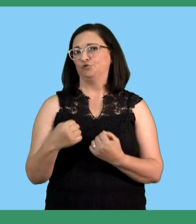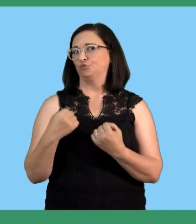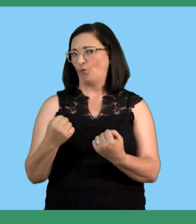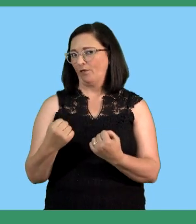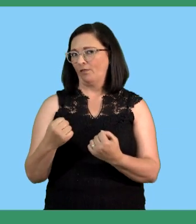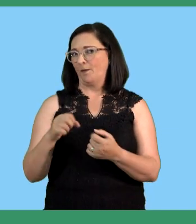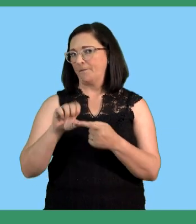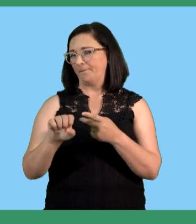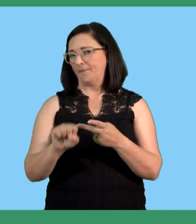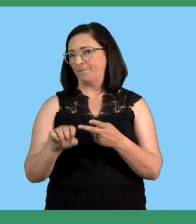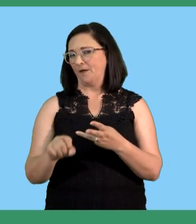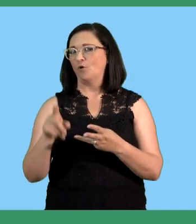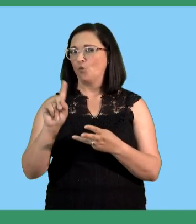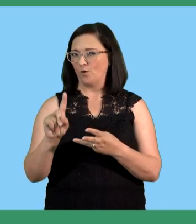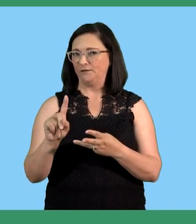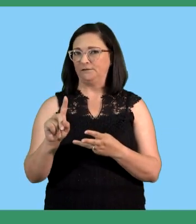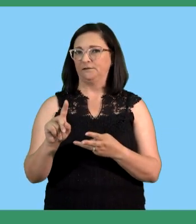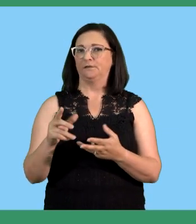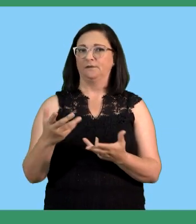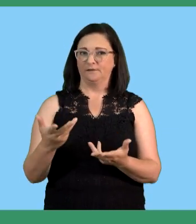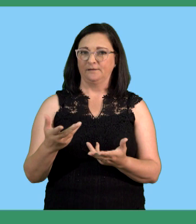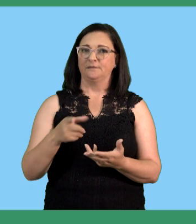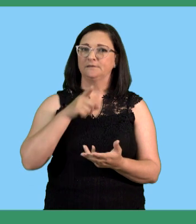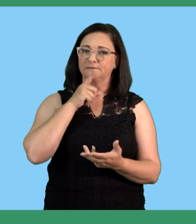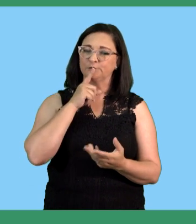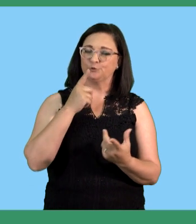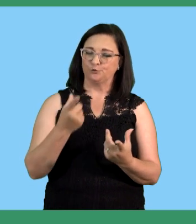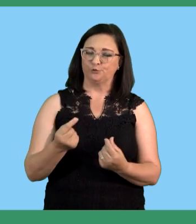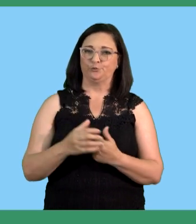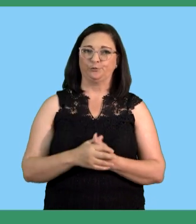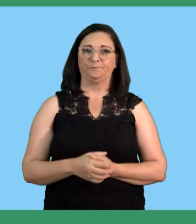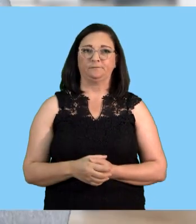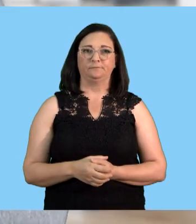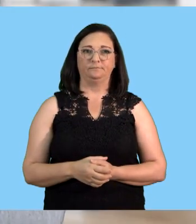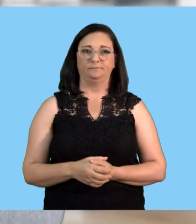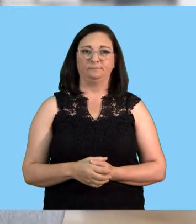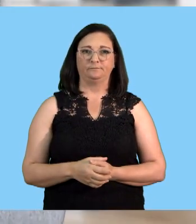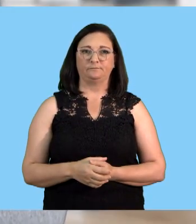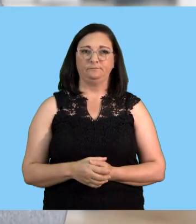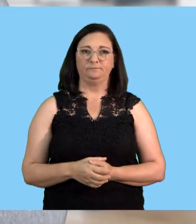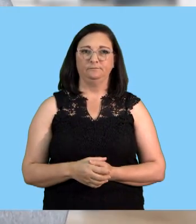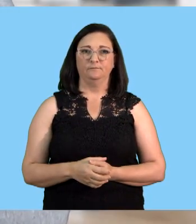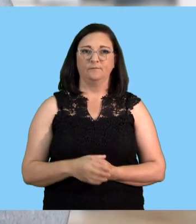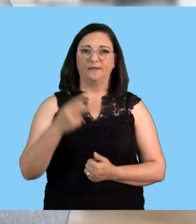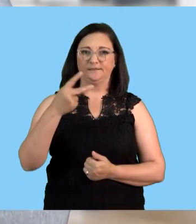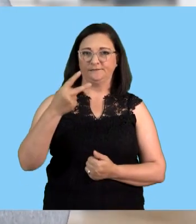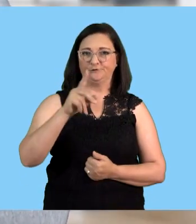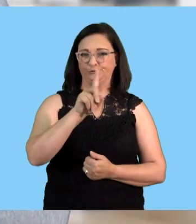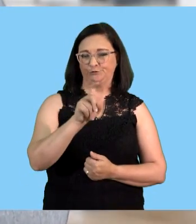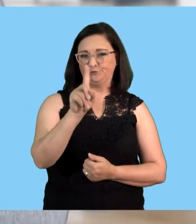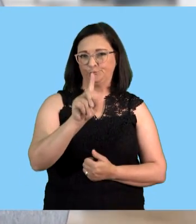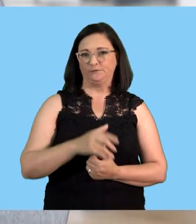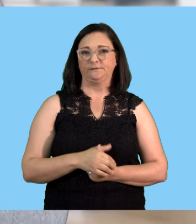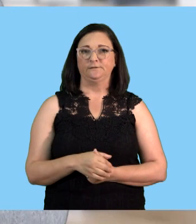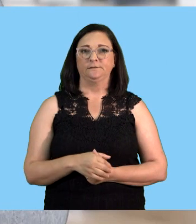by subjecting them to these various psychometric tests. All right, we're going to go to the second question now.